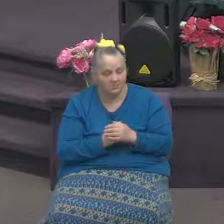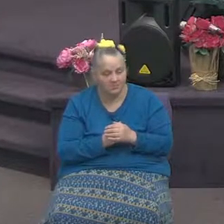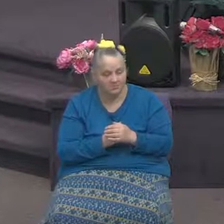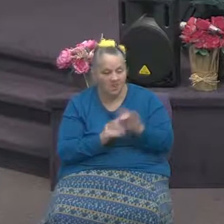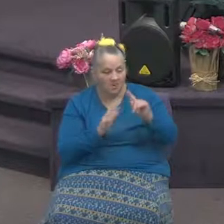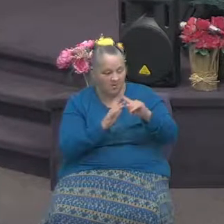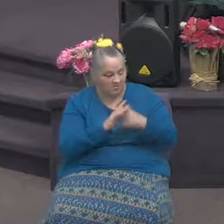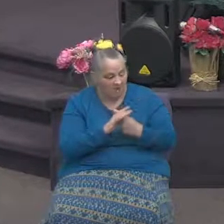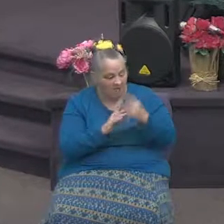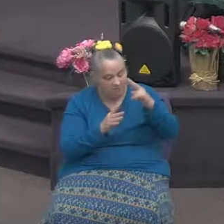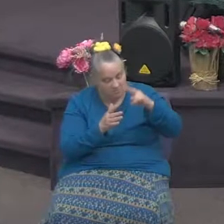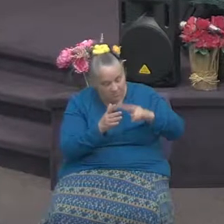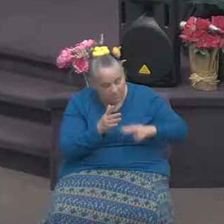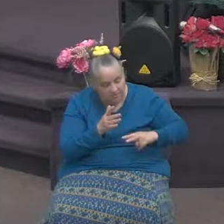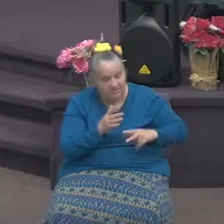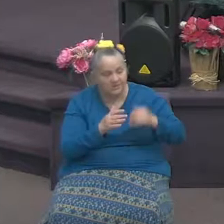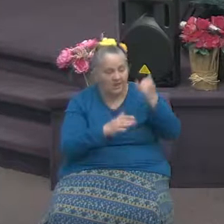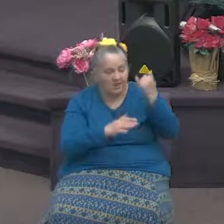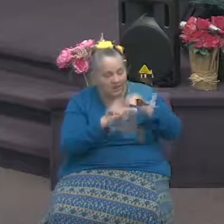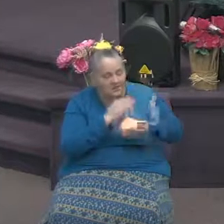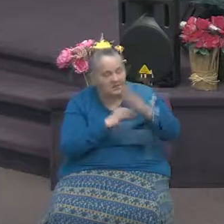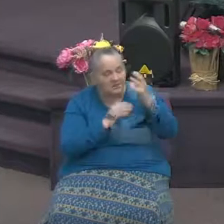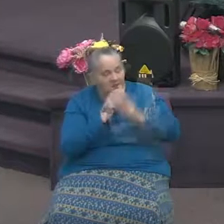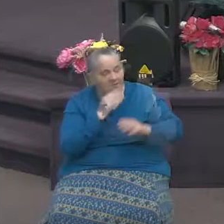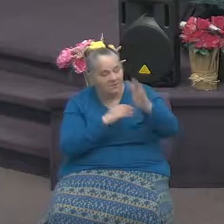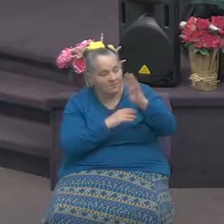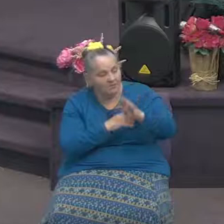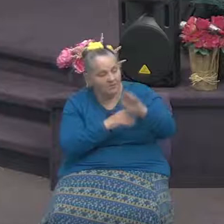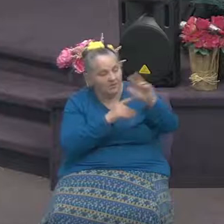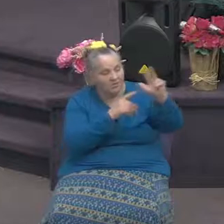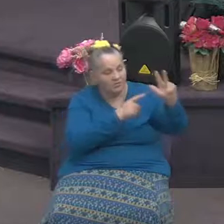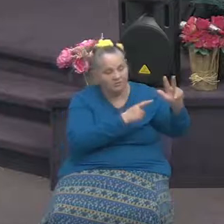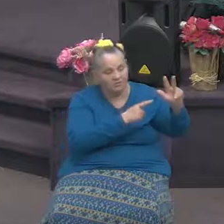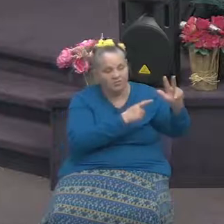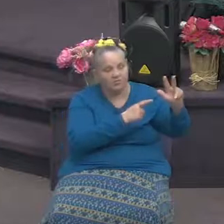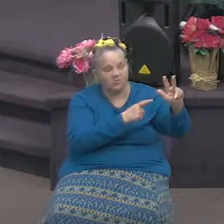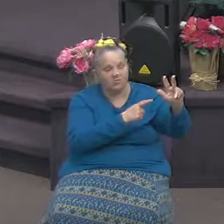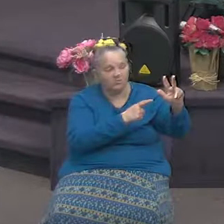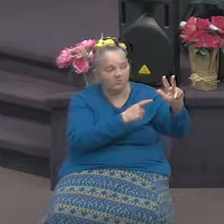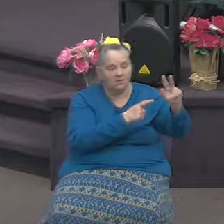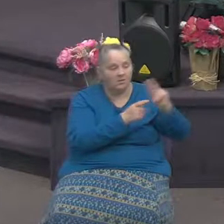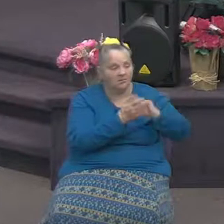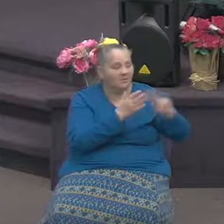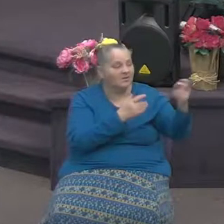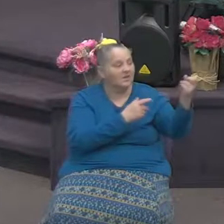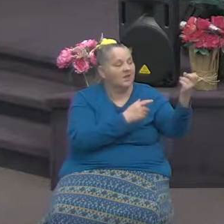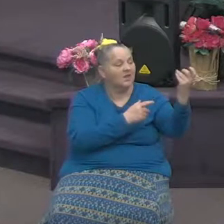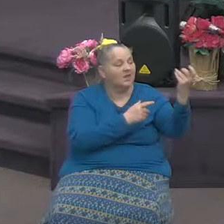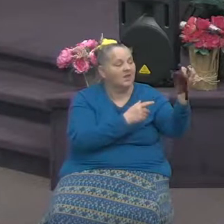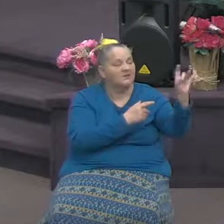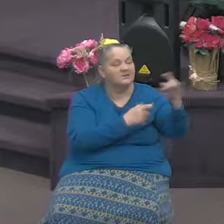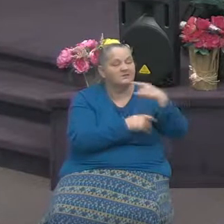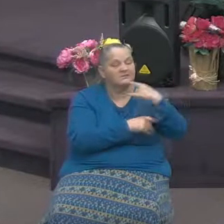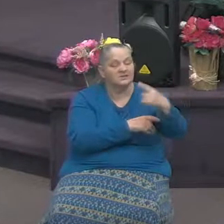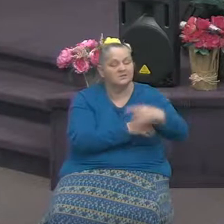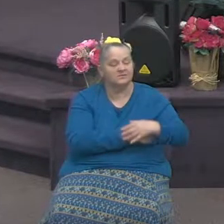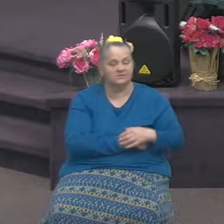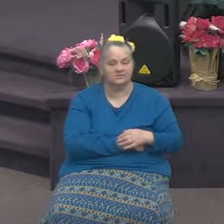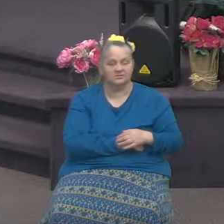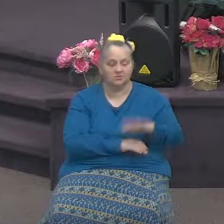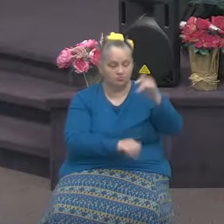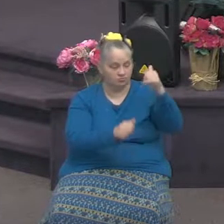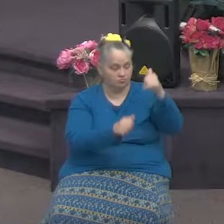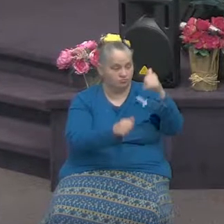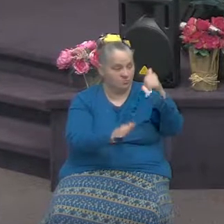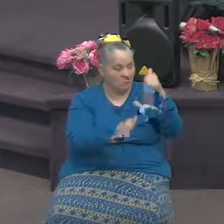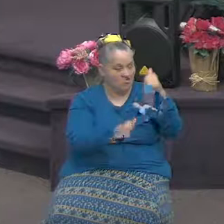I started off reading Isaiah chapter 43. Verse 18 says it like this.